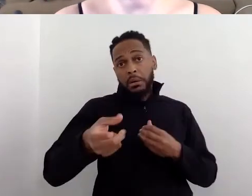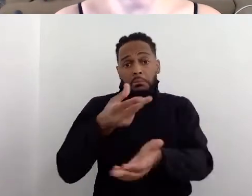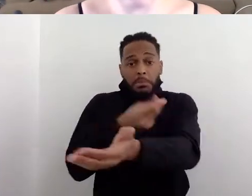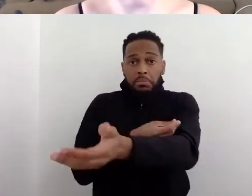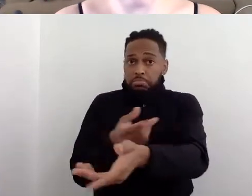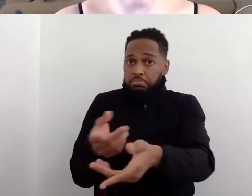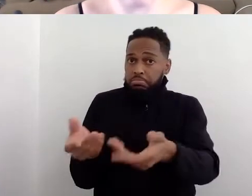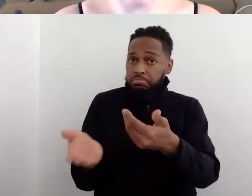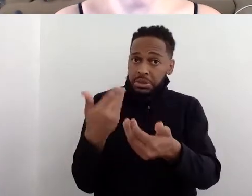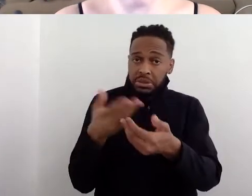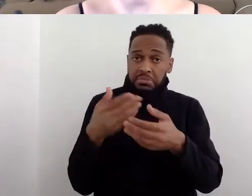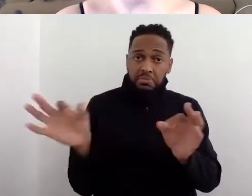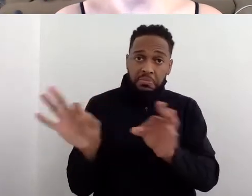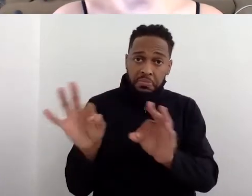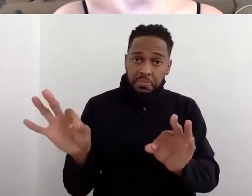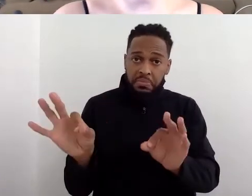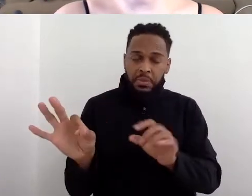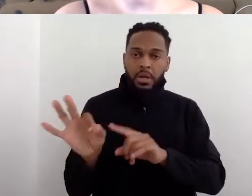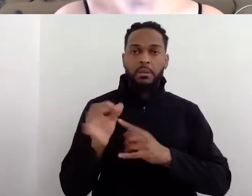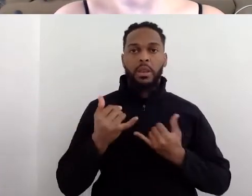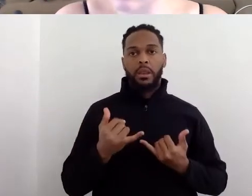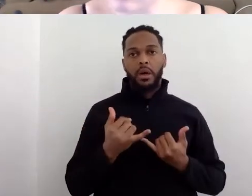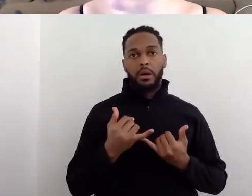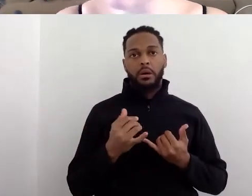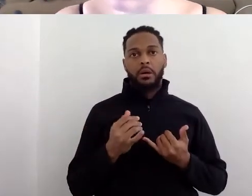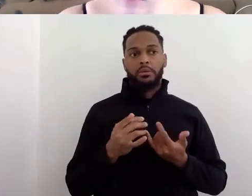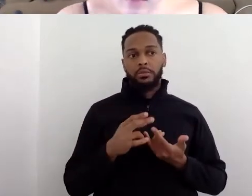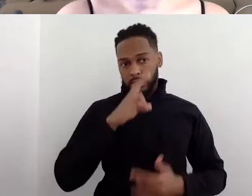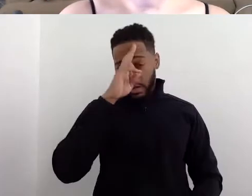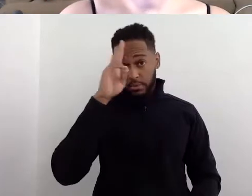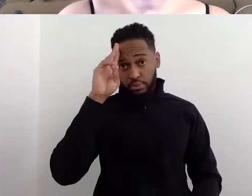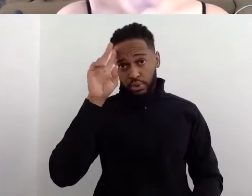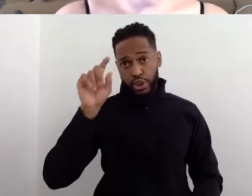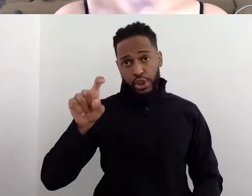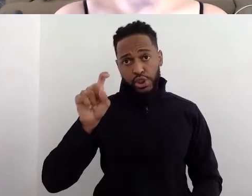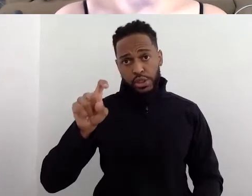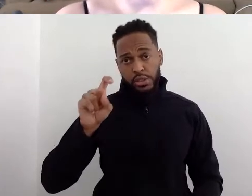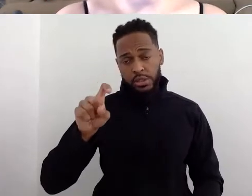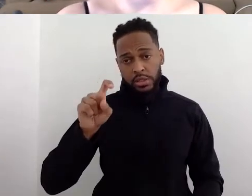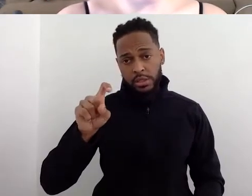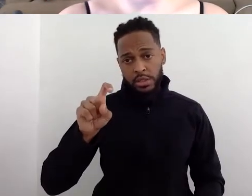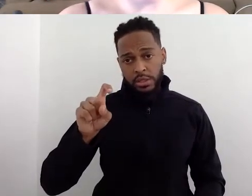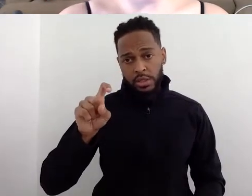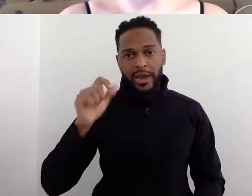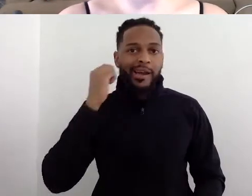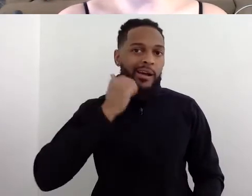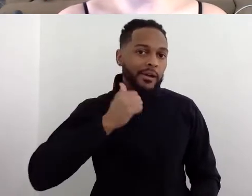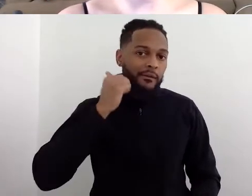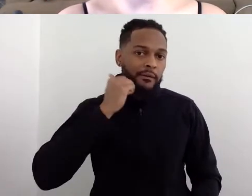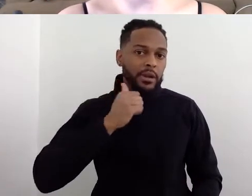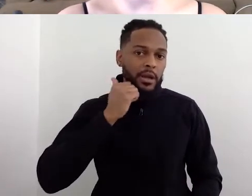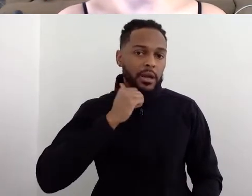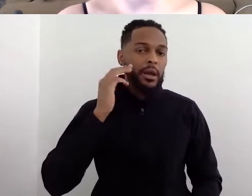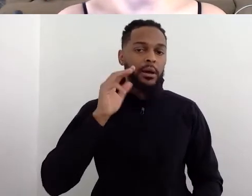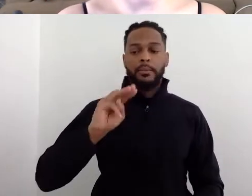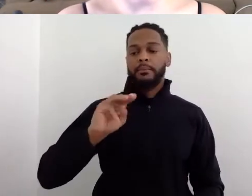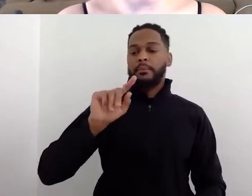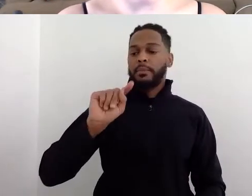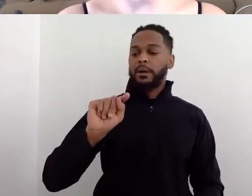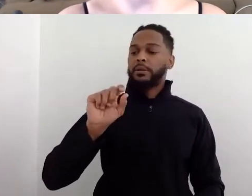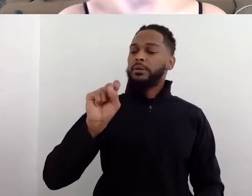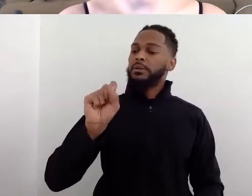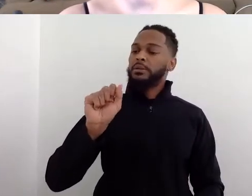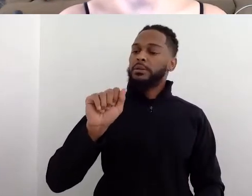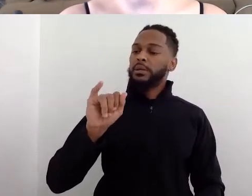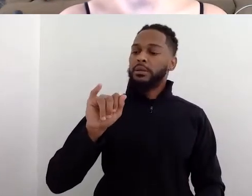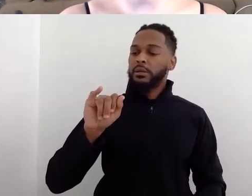now, today, a hospital should be doing it. Like every day at Mount Sinai, there's this long line of people I see every day.